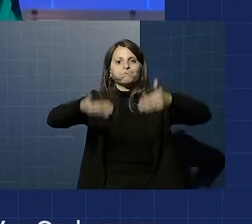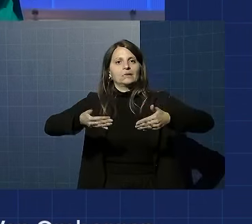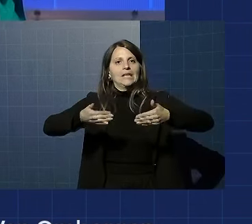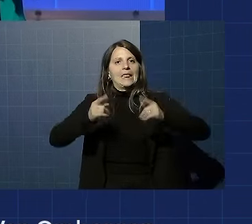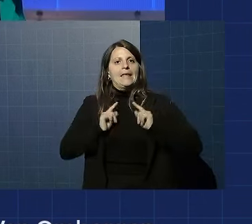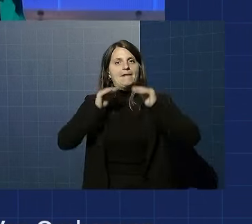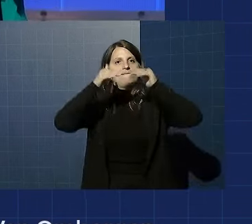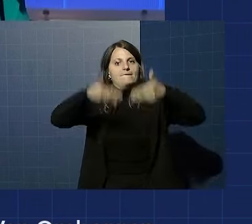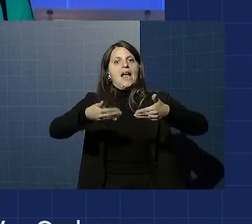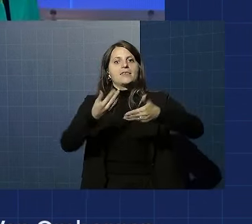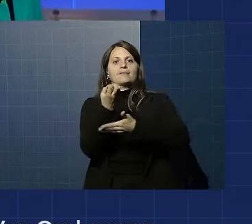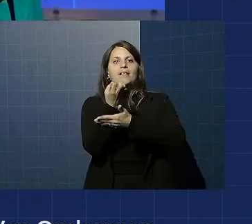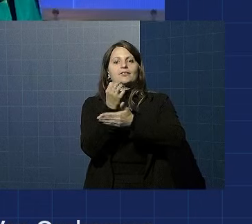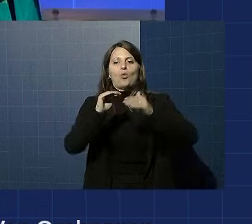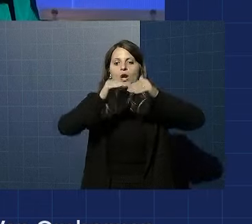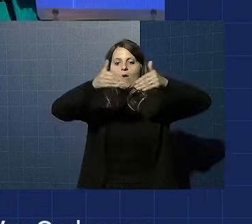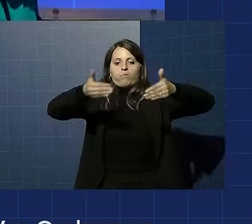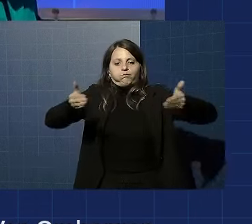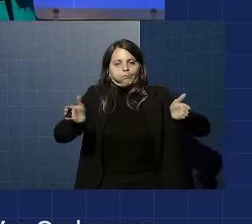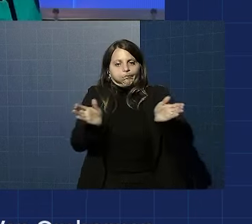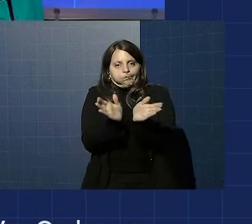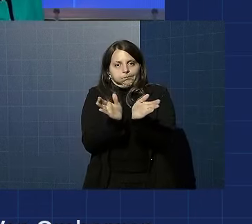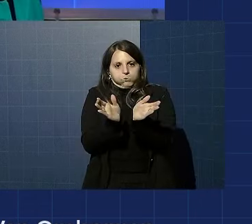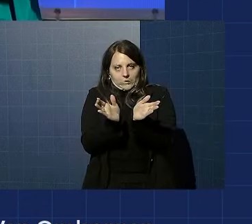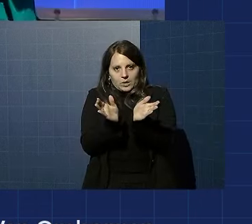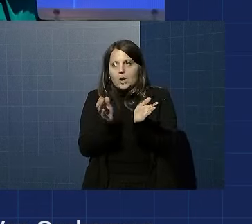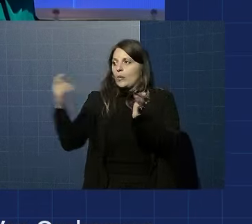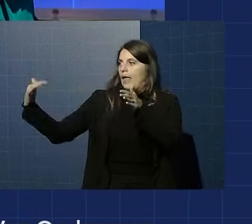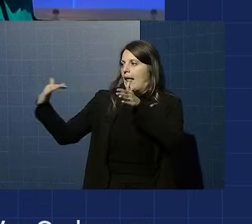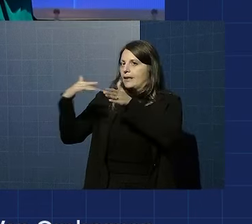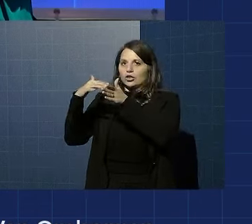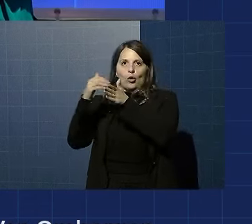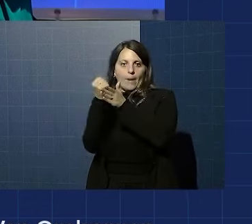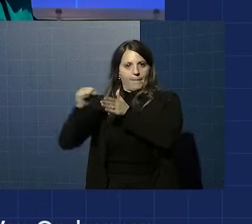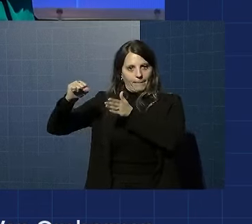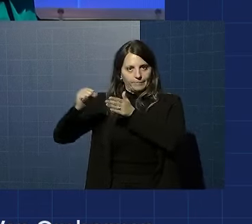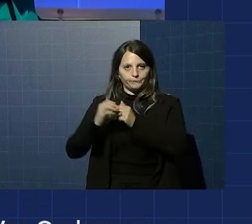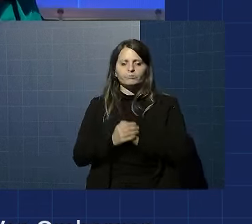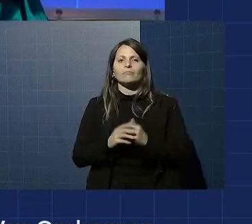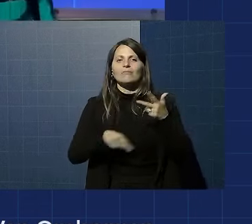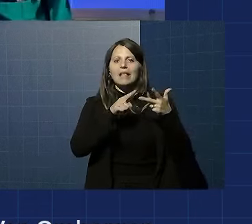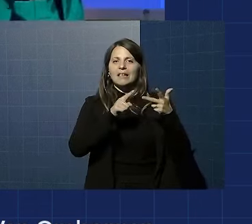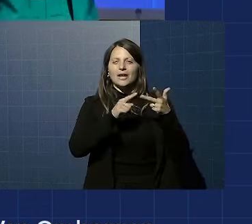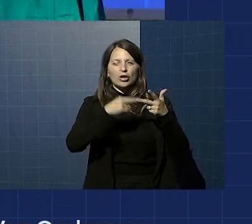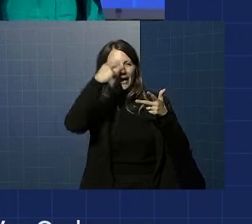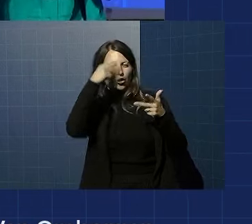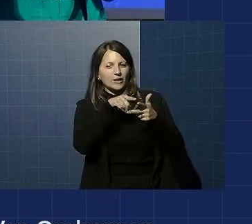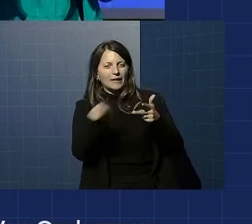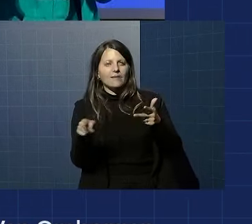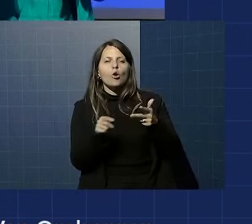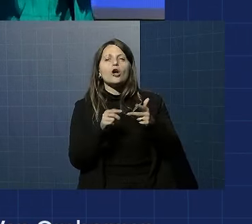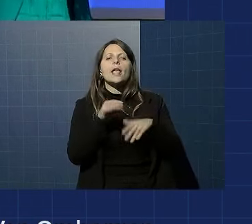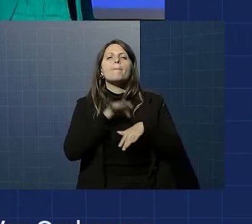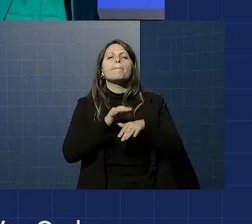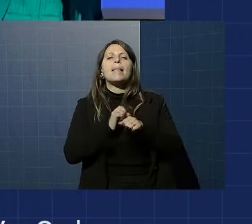to some extent. Remember the COVID pandemic? I think everybody still remembers that very well. We were all